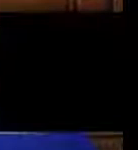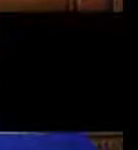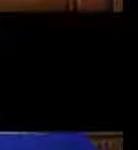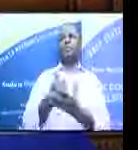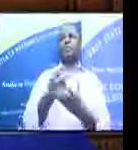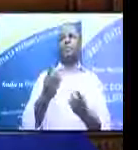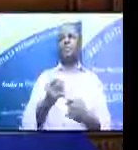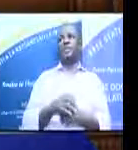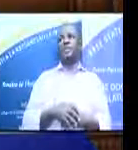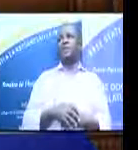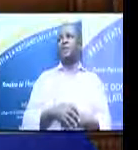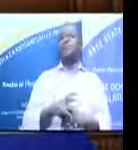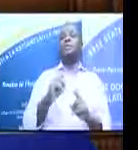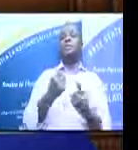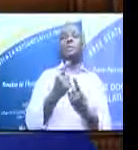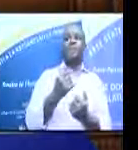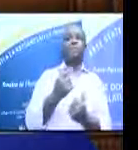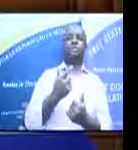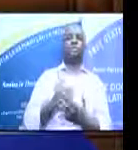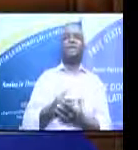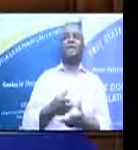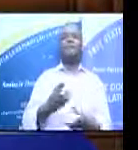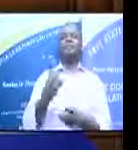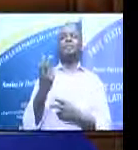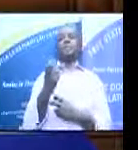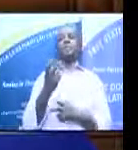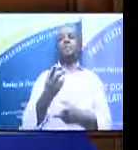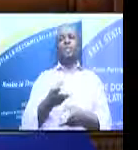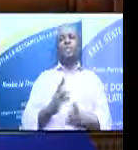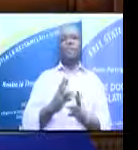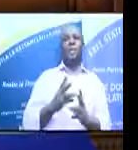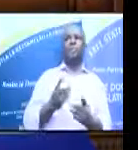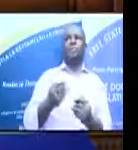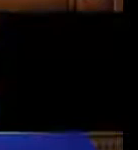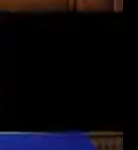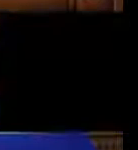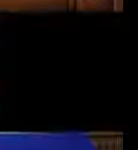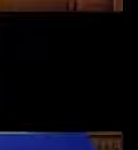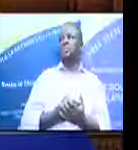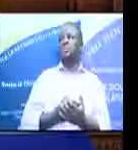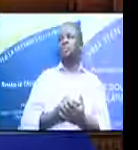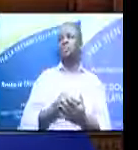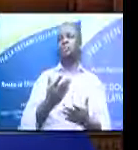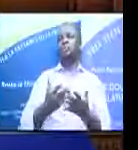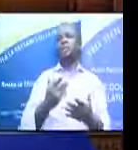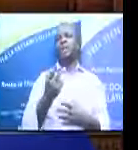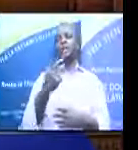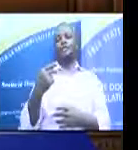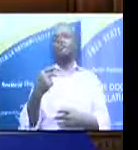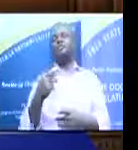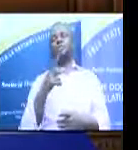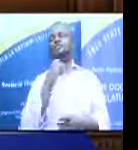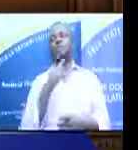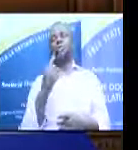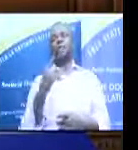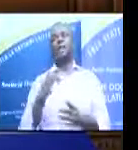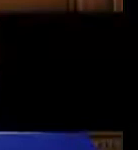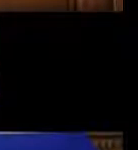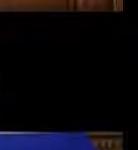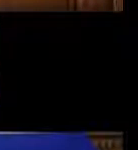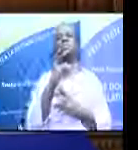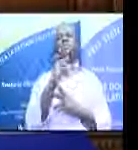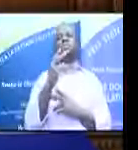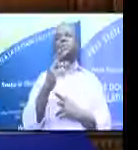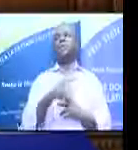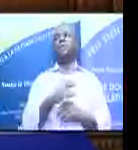assisted. So as the department, we are looking at the possibility of contracting just one helicopter, because we